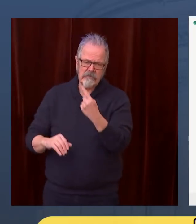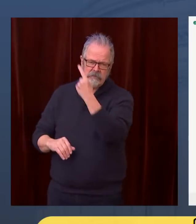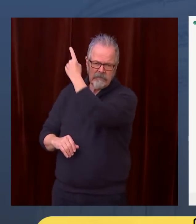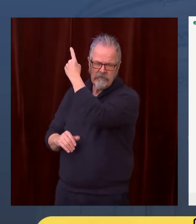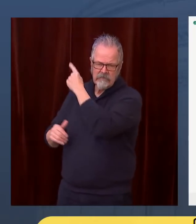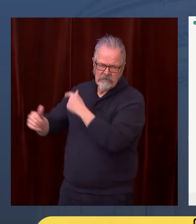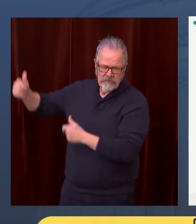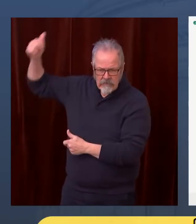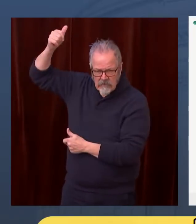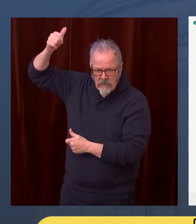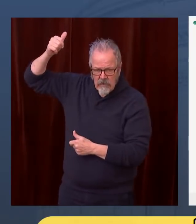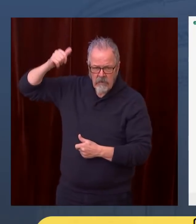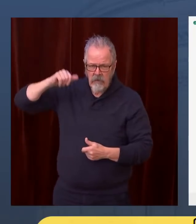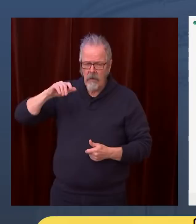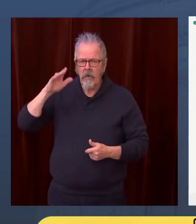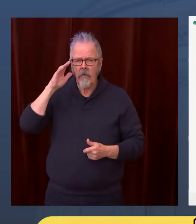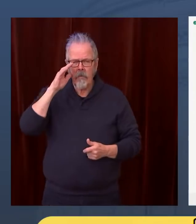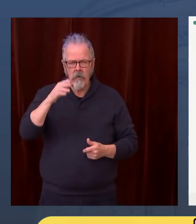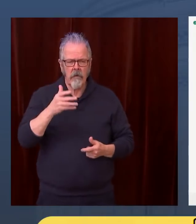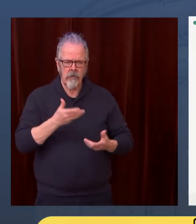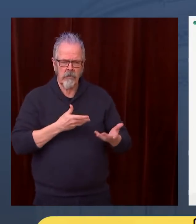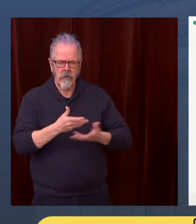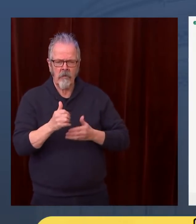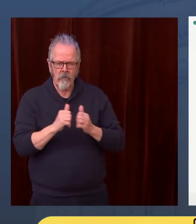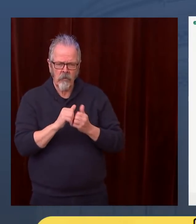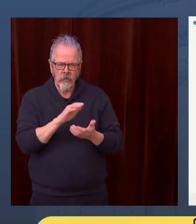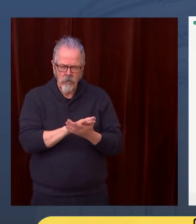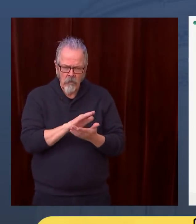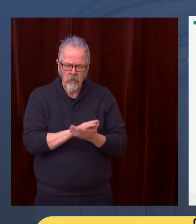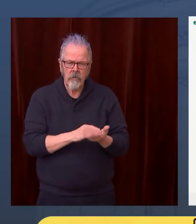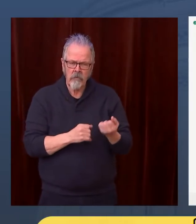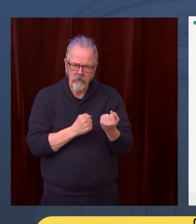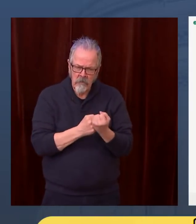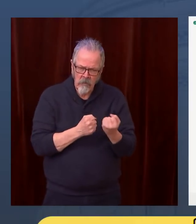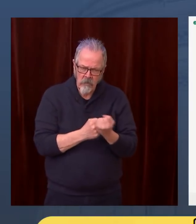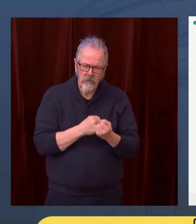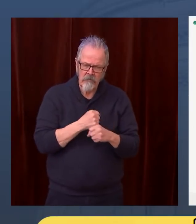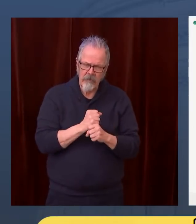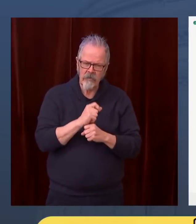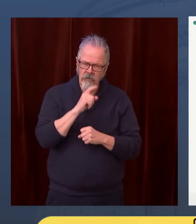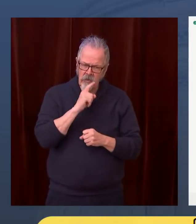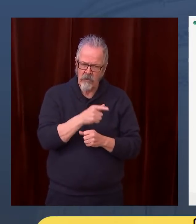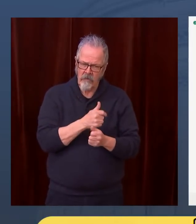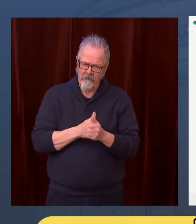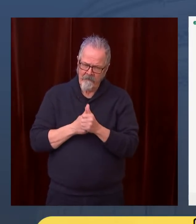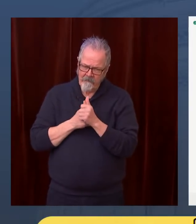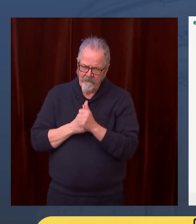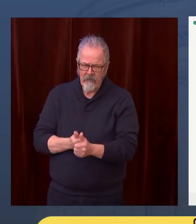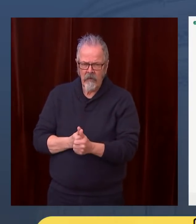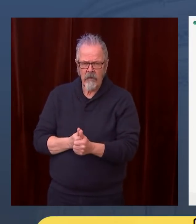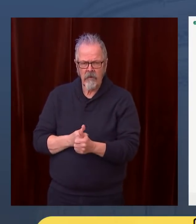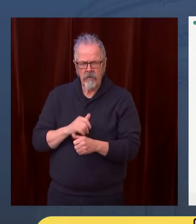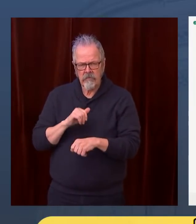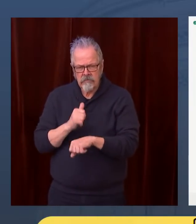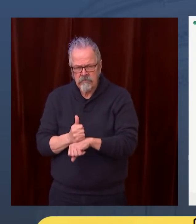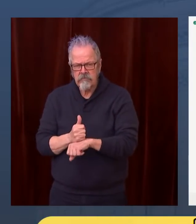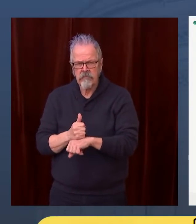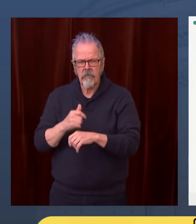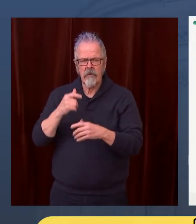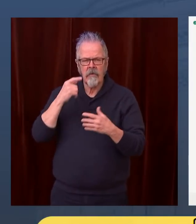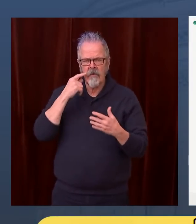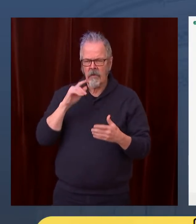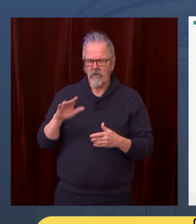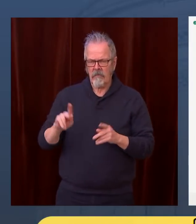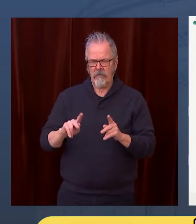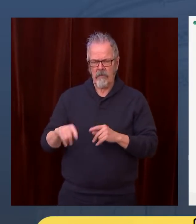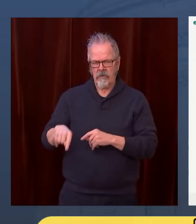We will be working with the schools to support them in choosing measures and implementing these measures in a way that keeps students and